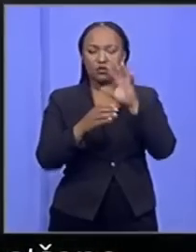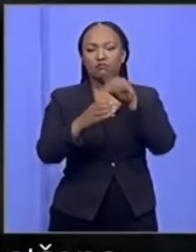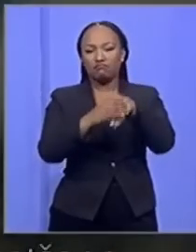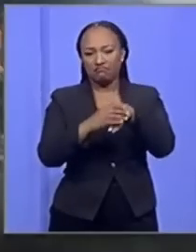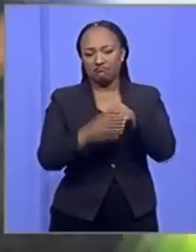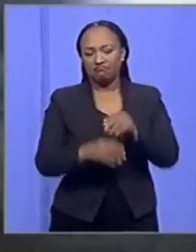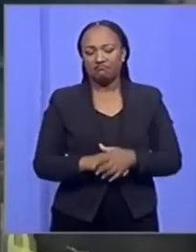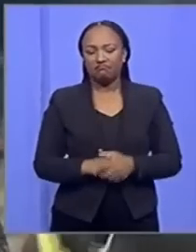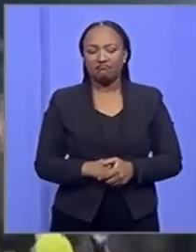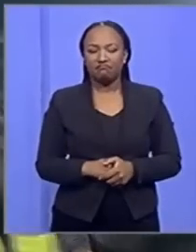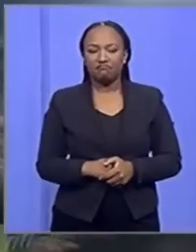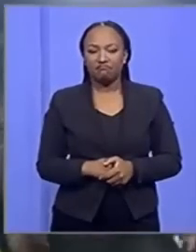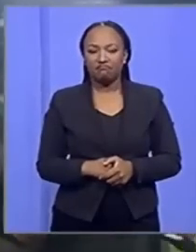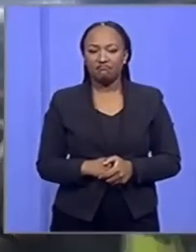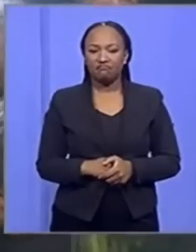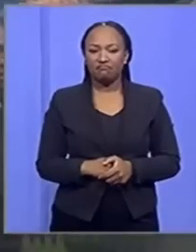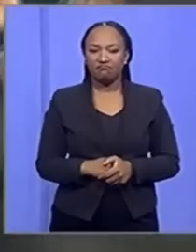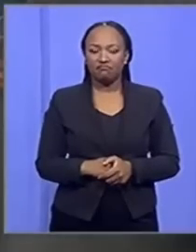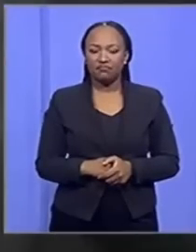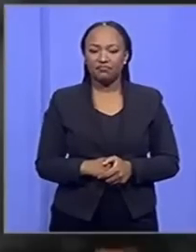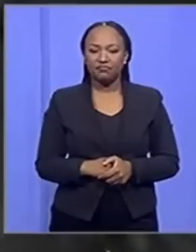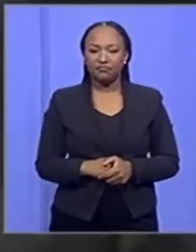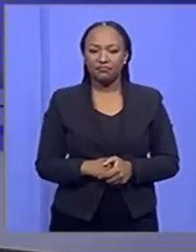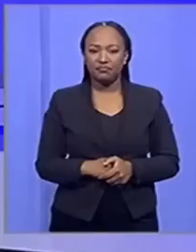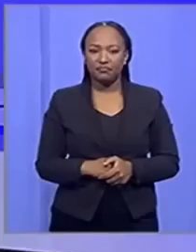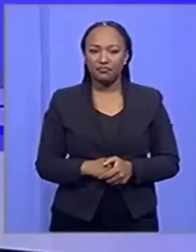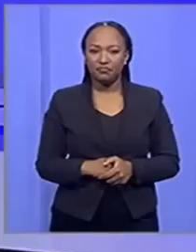Ramara wa ditaba tša SABC.